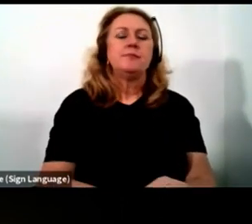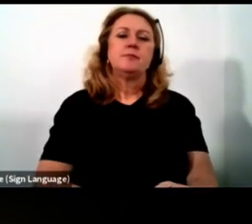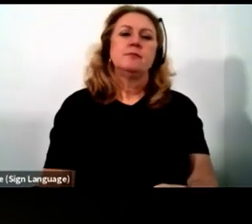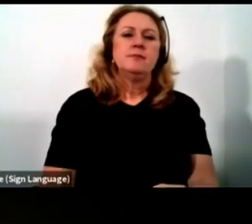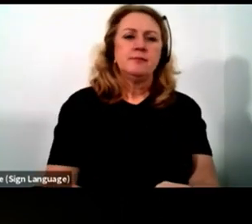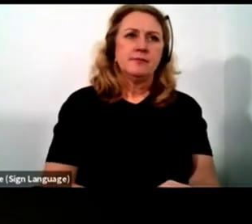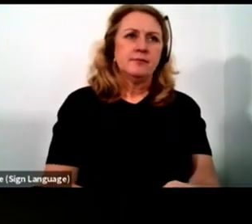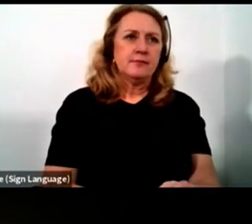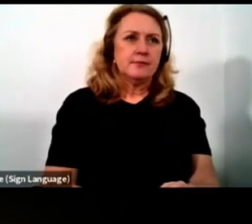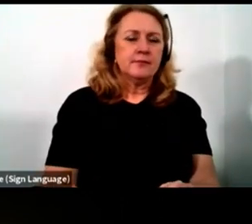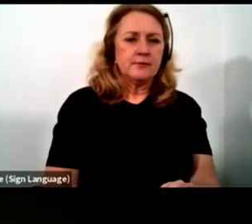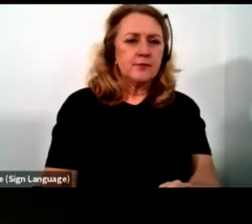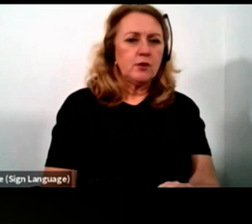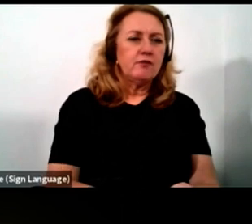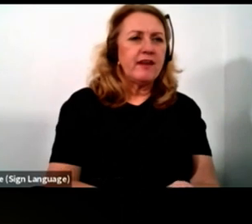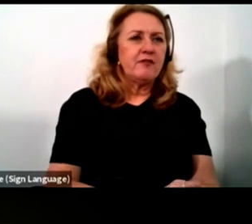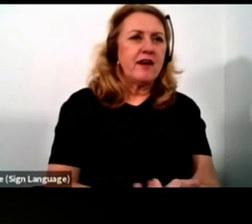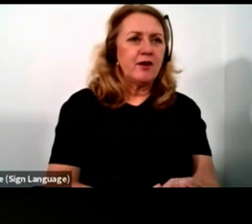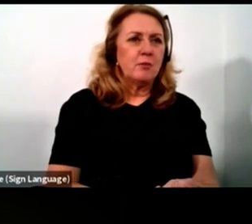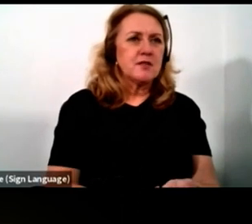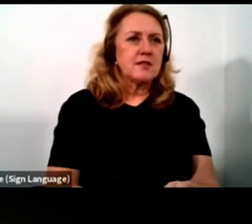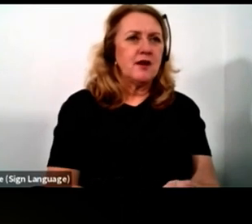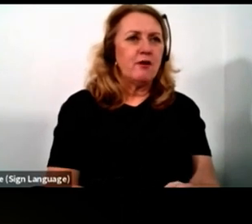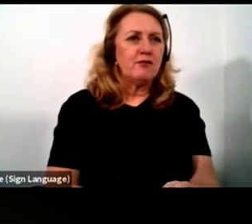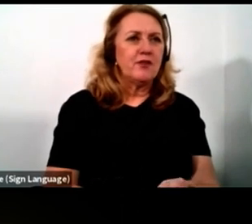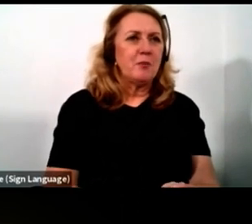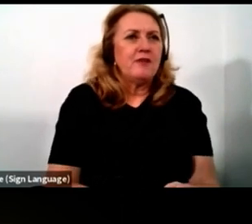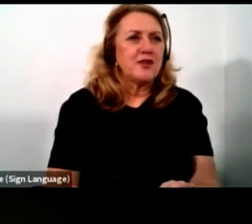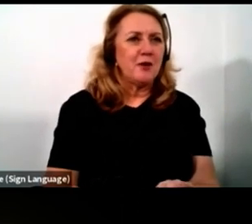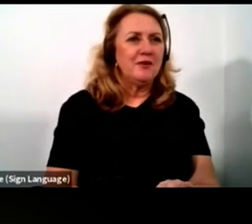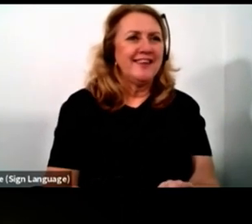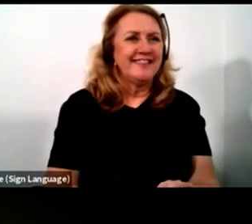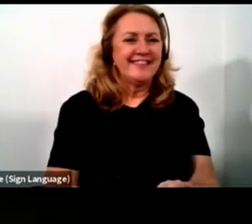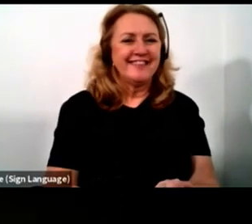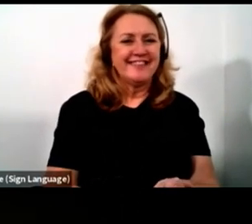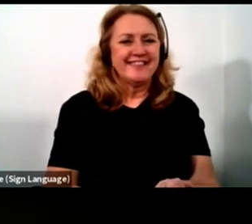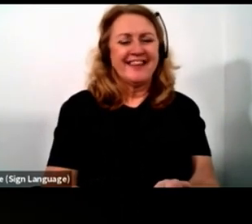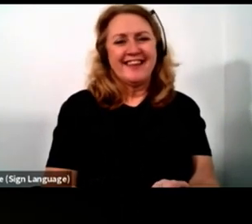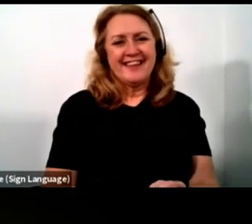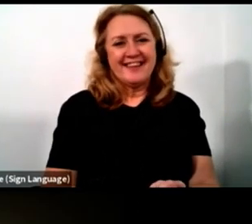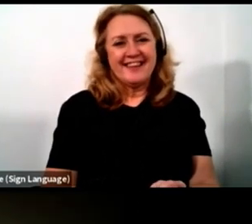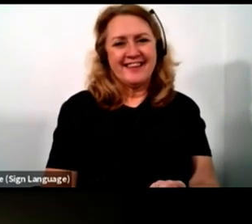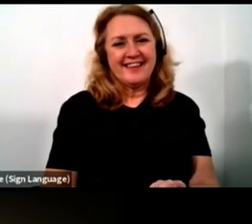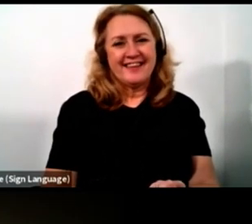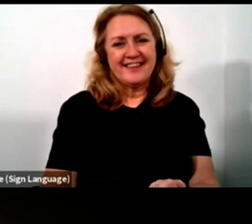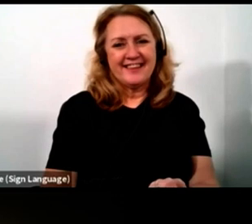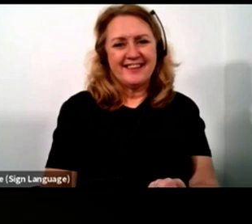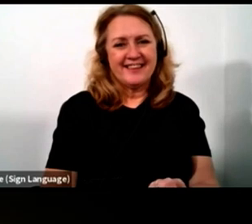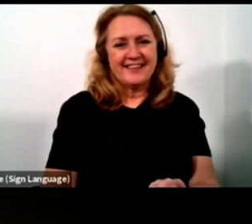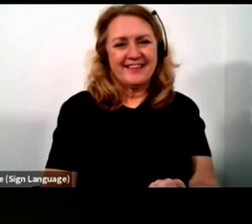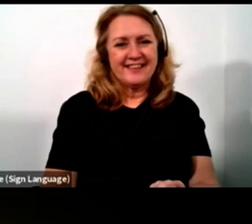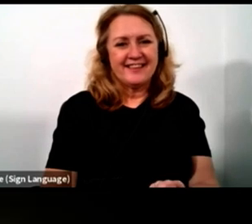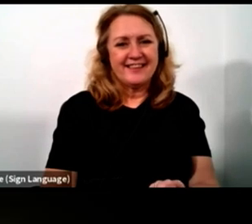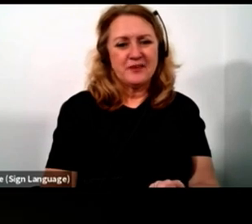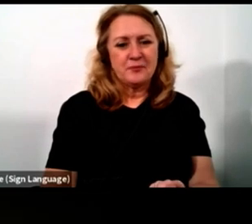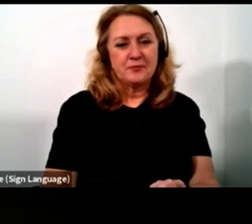that you can refer to you. I am not seeing questions. All I'm seeing is praise, Prof. All I'm seeing is praise. Okay. While I'm going